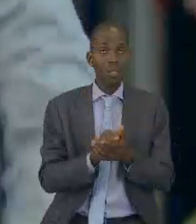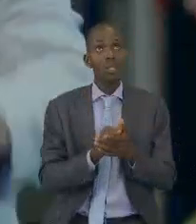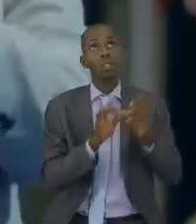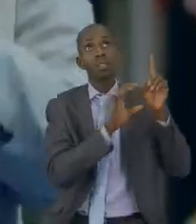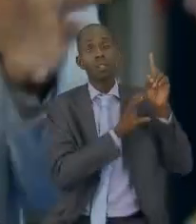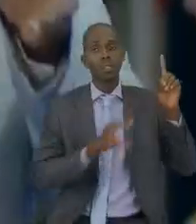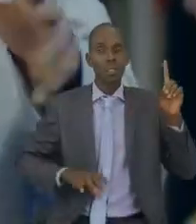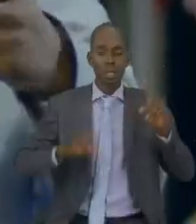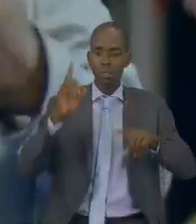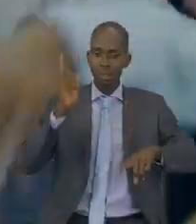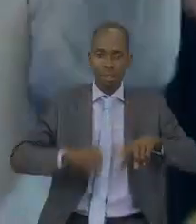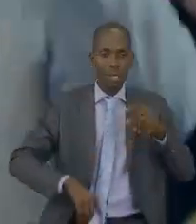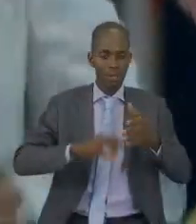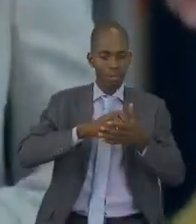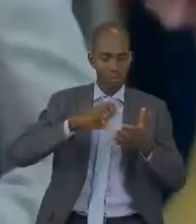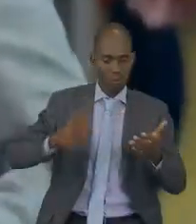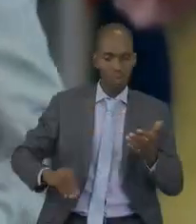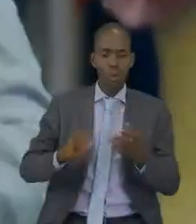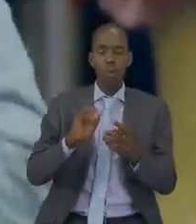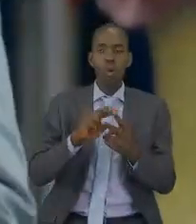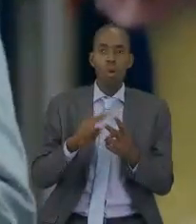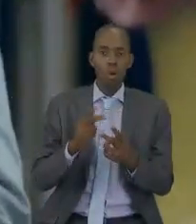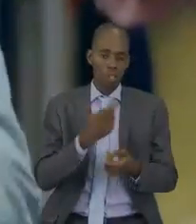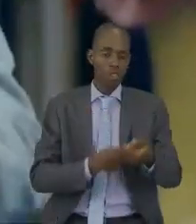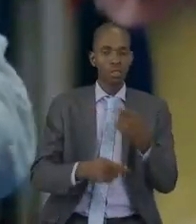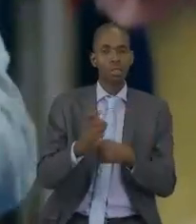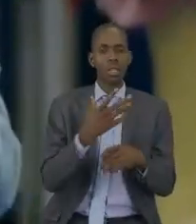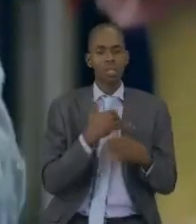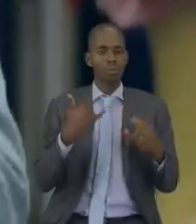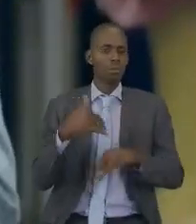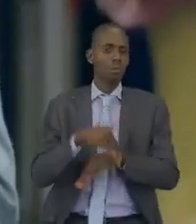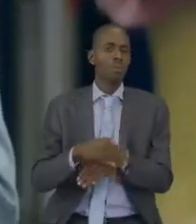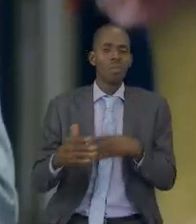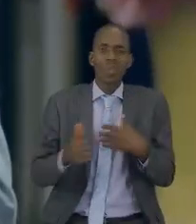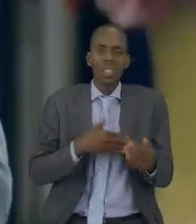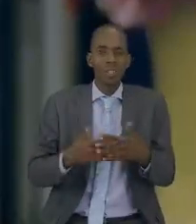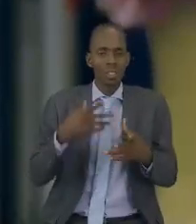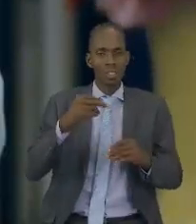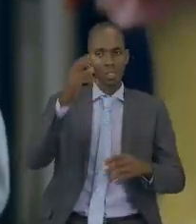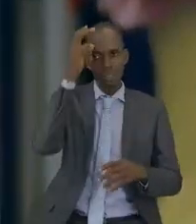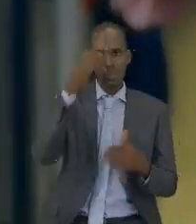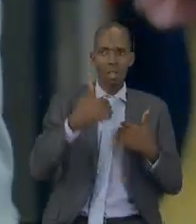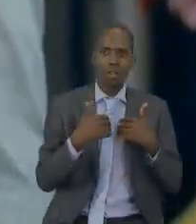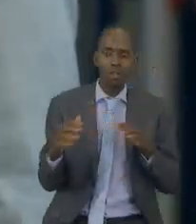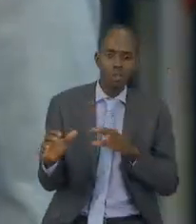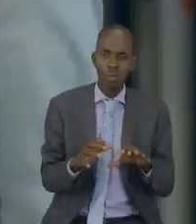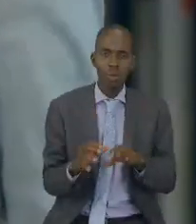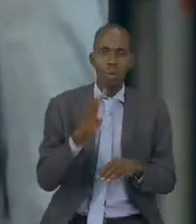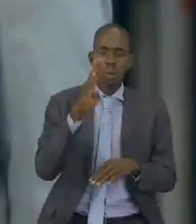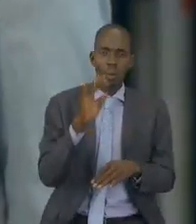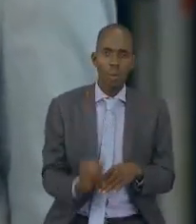cannot remove or reverse. And tonight, whatever the devil has done by